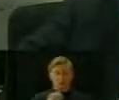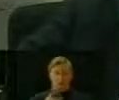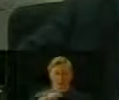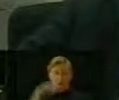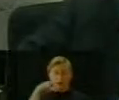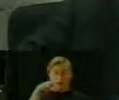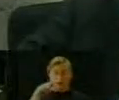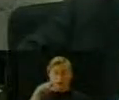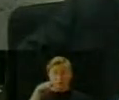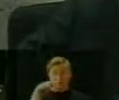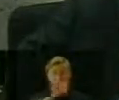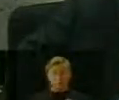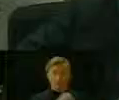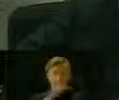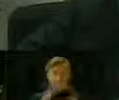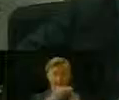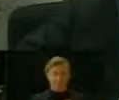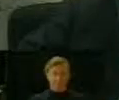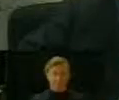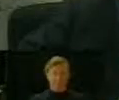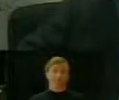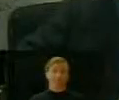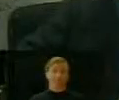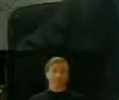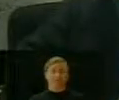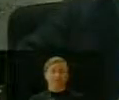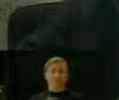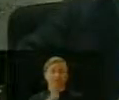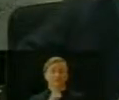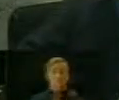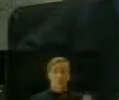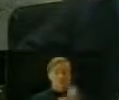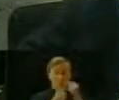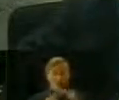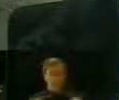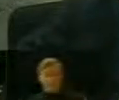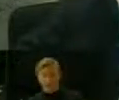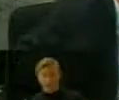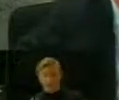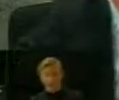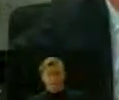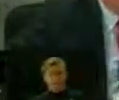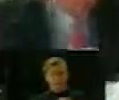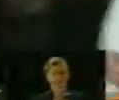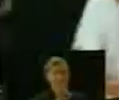days. So I guess we ought to take a roll call because I'm sure there'll be for and against. We'll start tonight this.